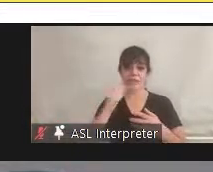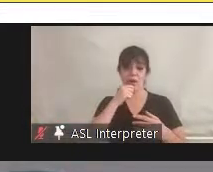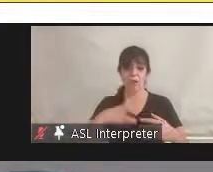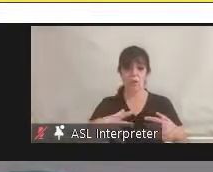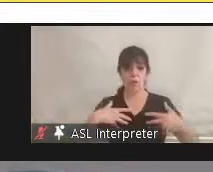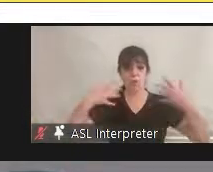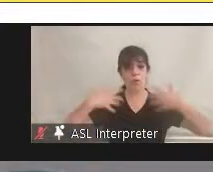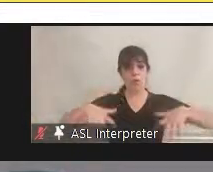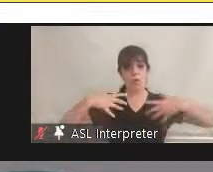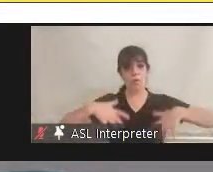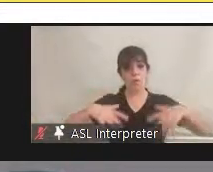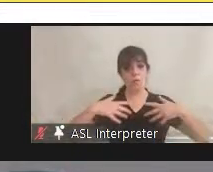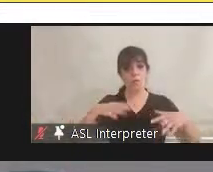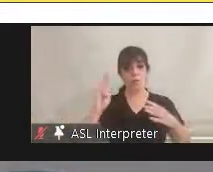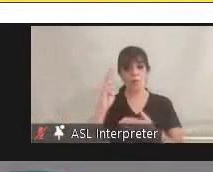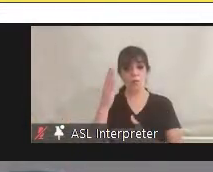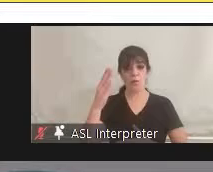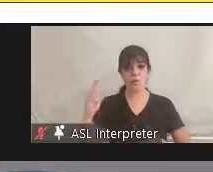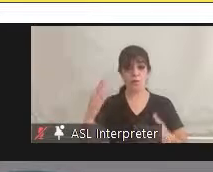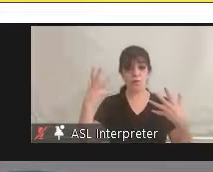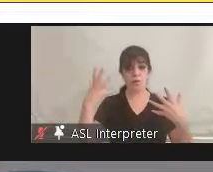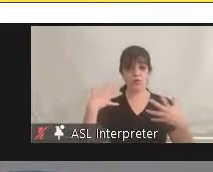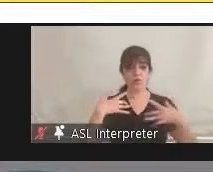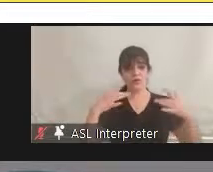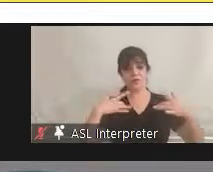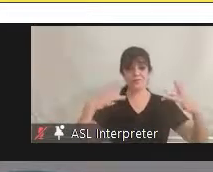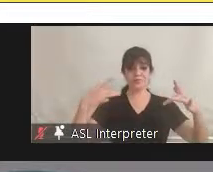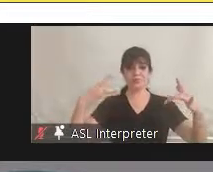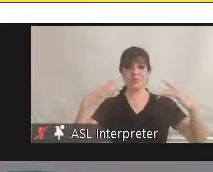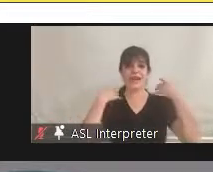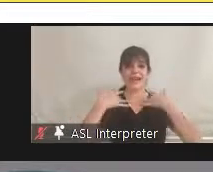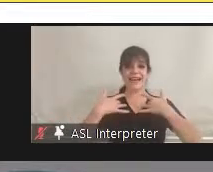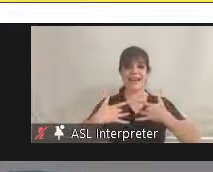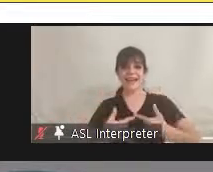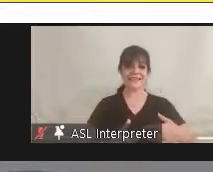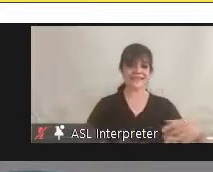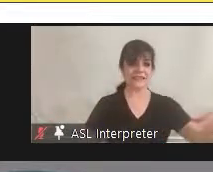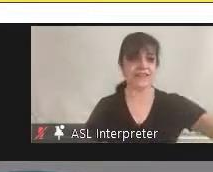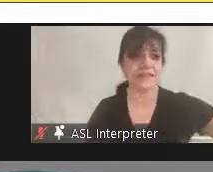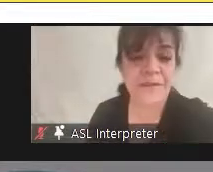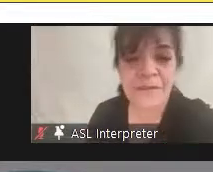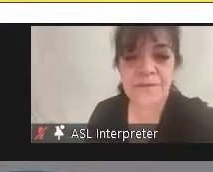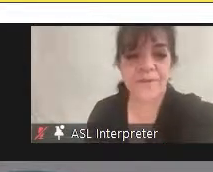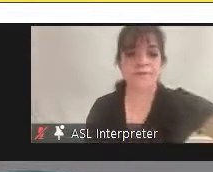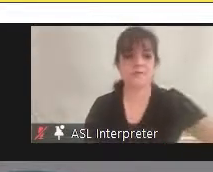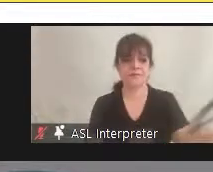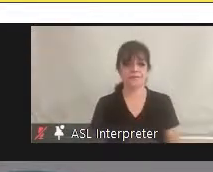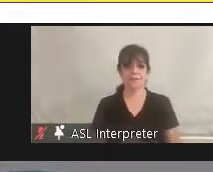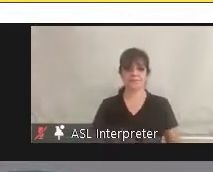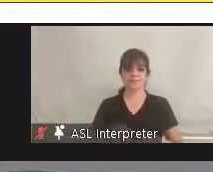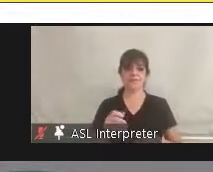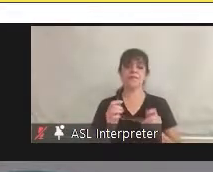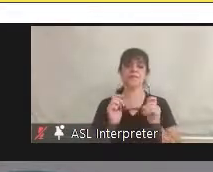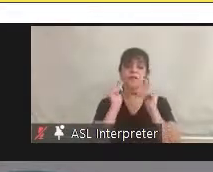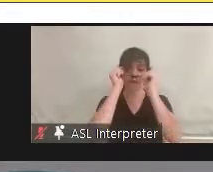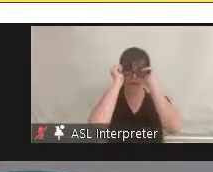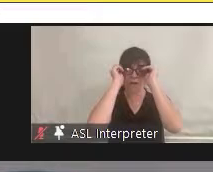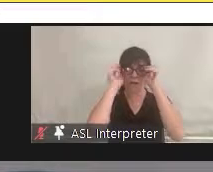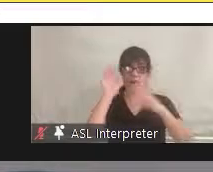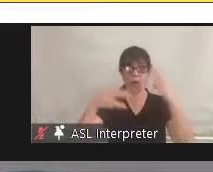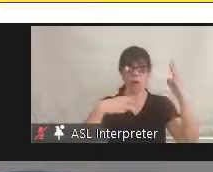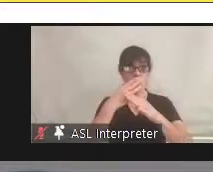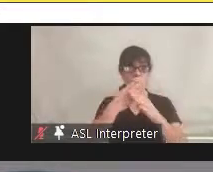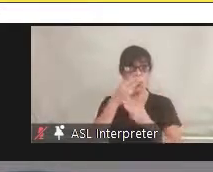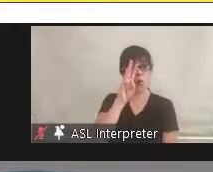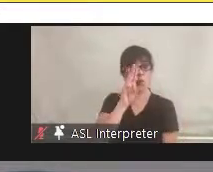dress with some, sparkling necklaces. As introduced by Mari and others, the World Bank's